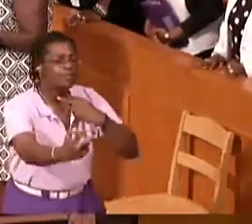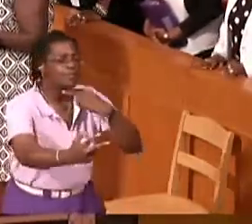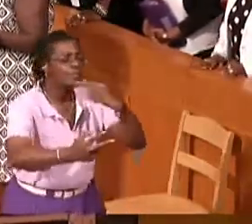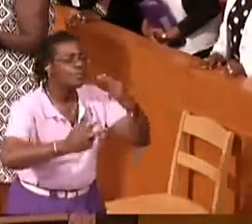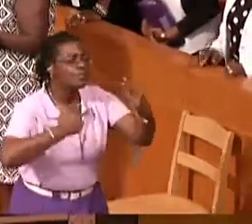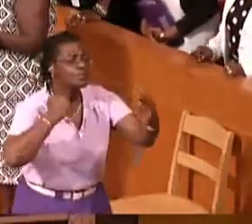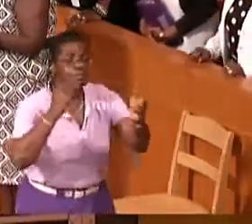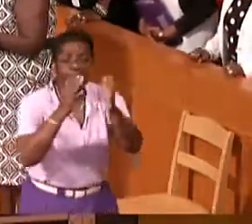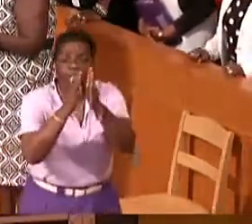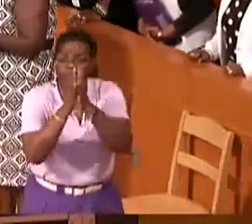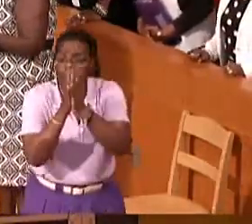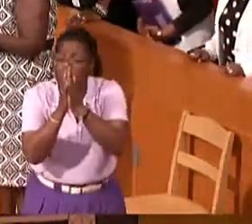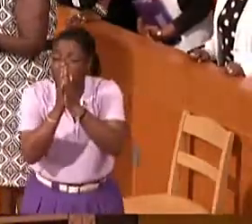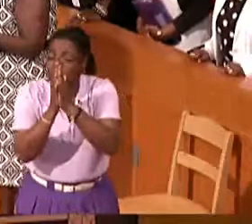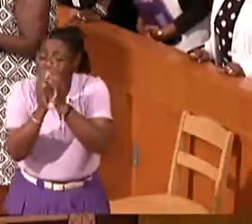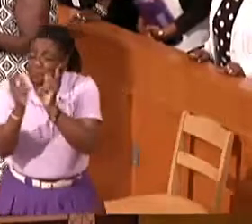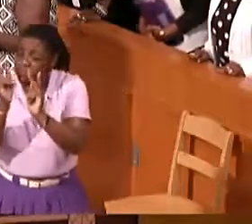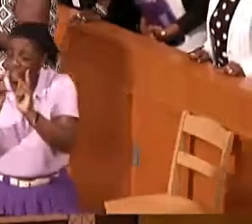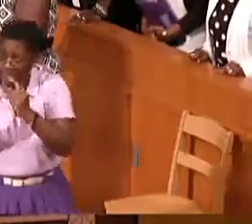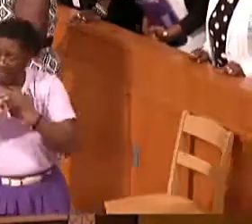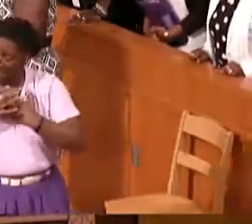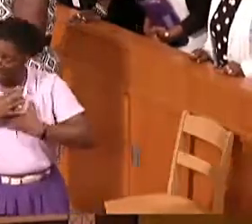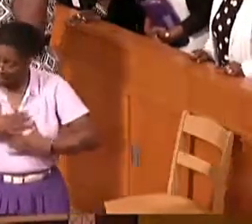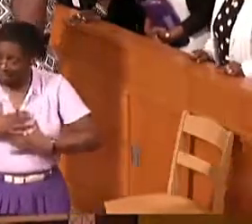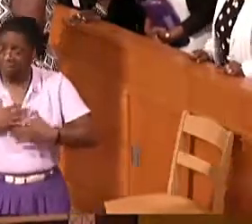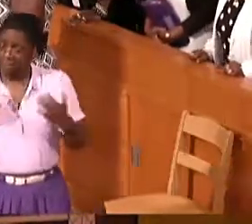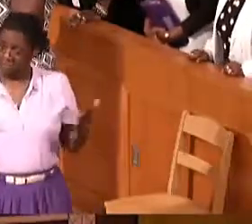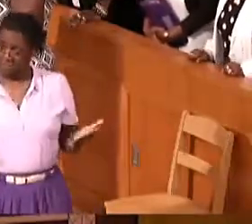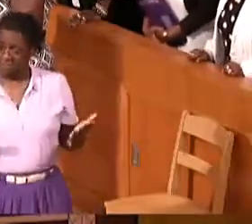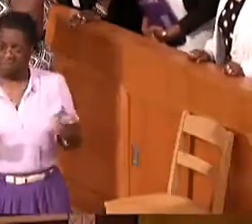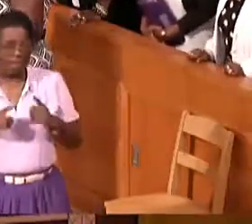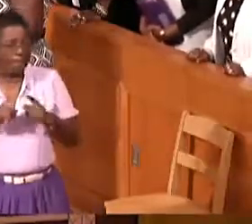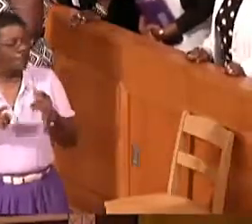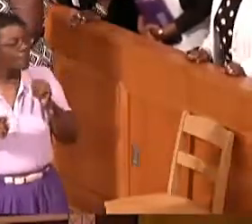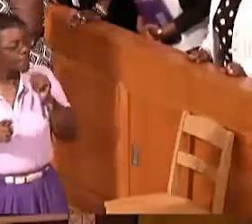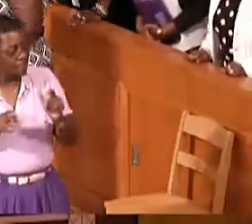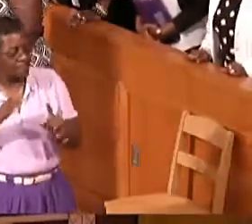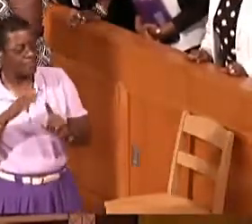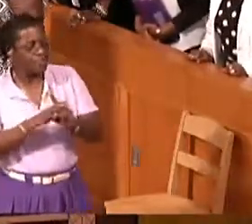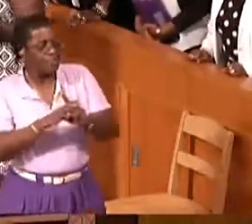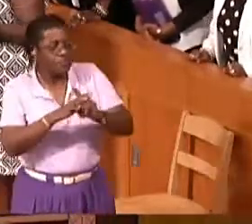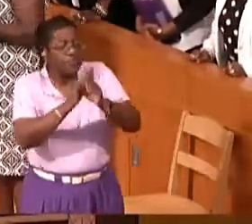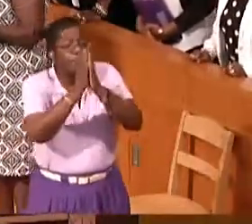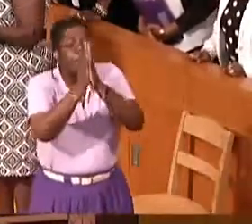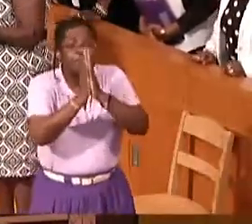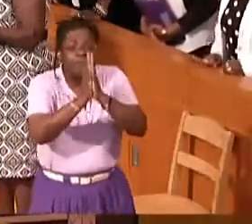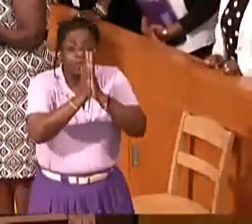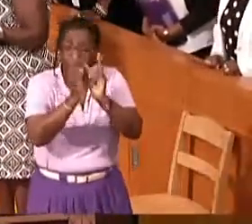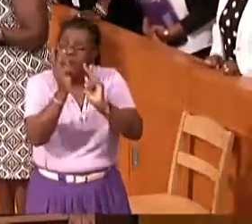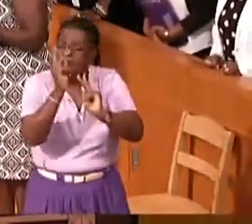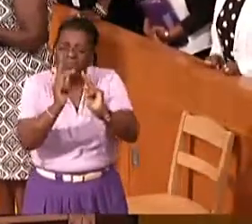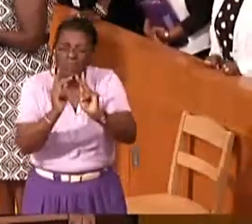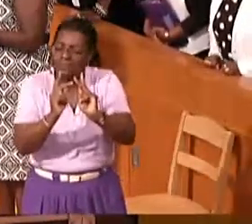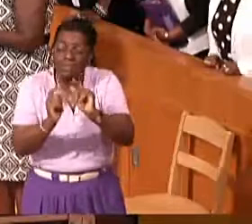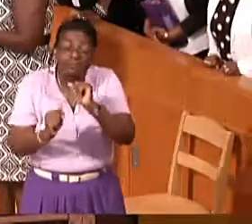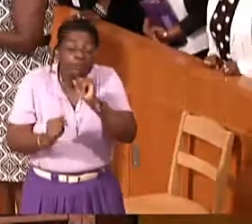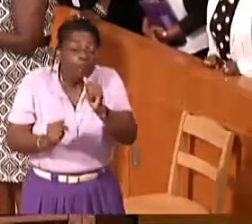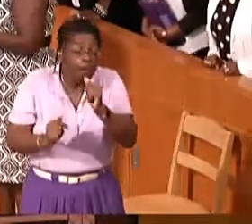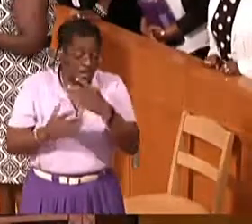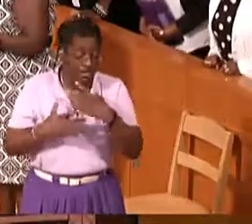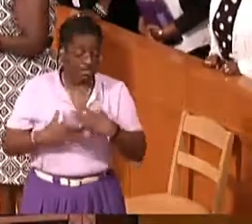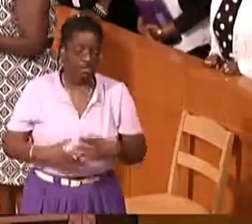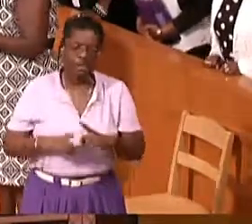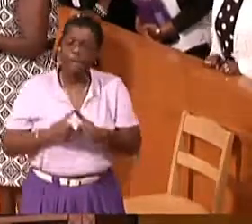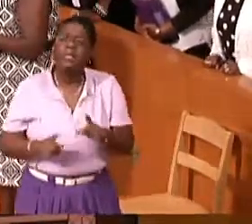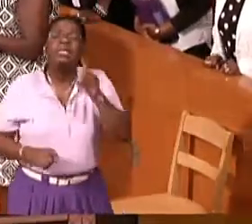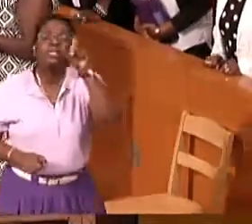for those that desire to be here but just couldn't make it. And then, God, we pray for those that didn't desire but ought to be